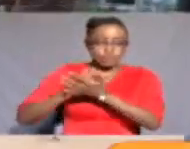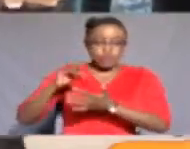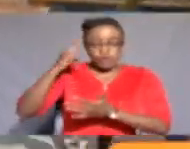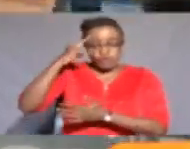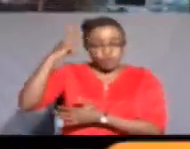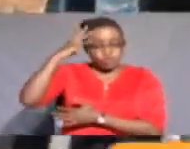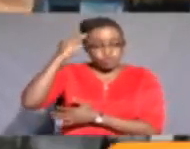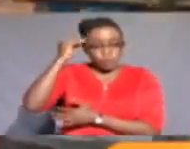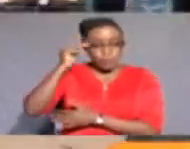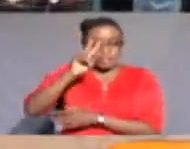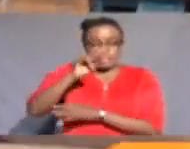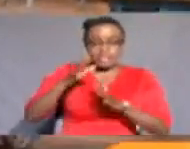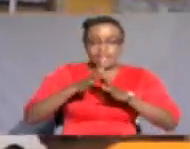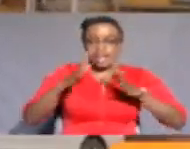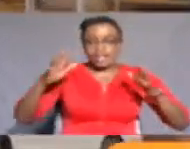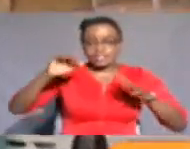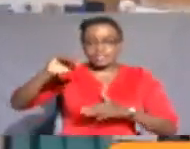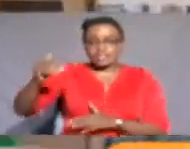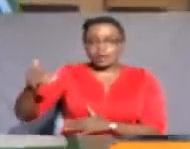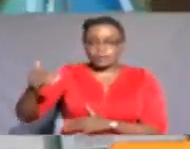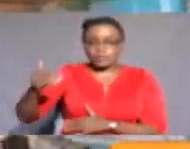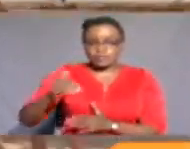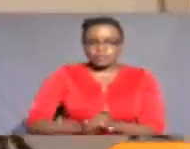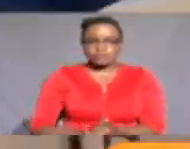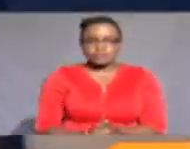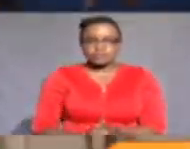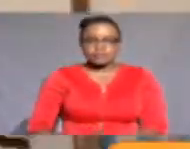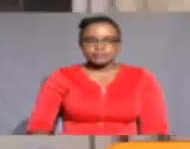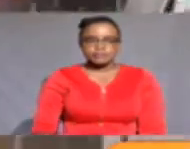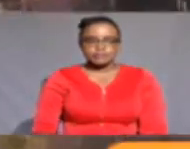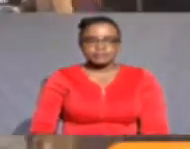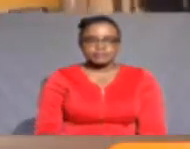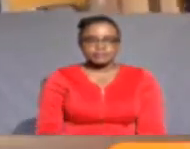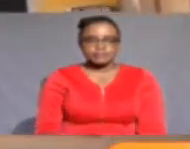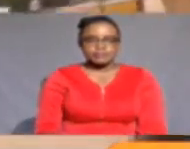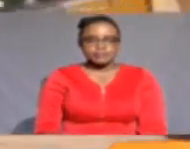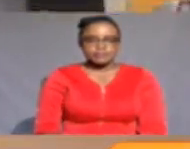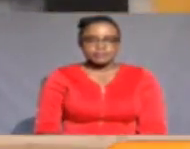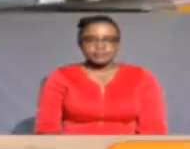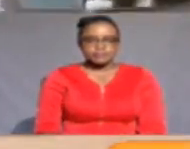Somalia's second largest city. Hassan Mugambi, Citizen TV.